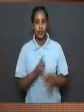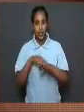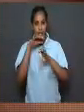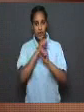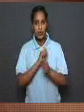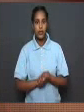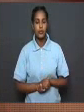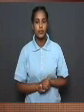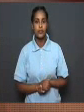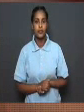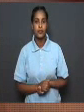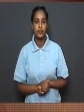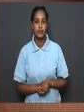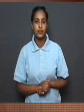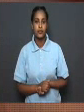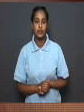Time's up!